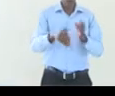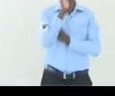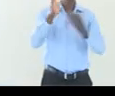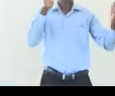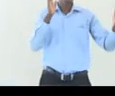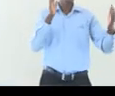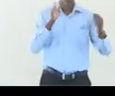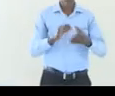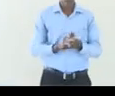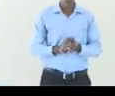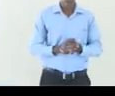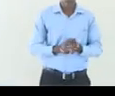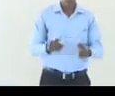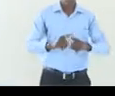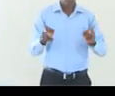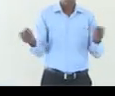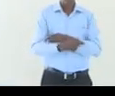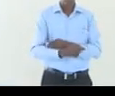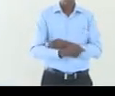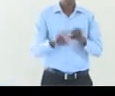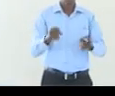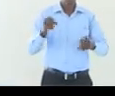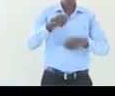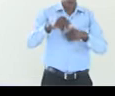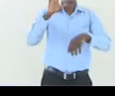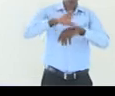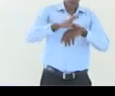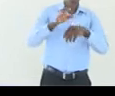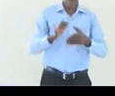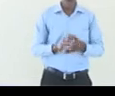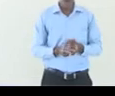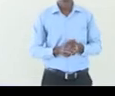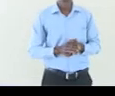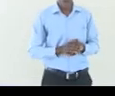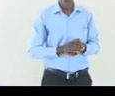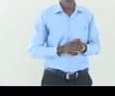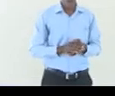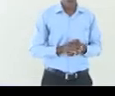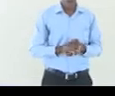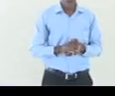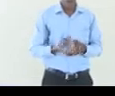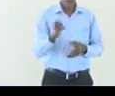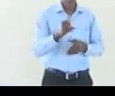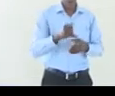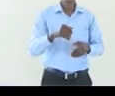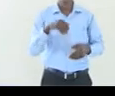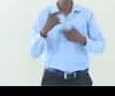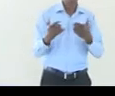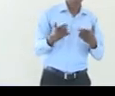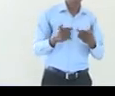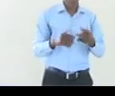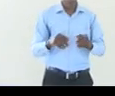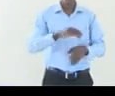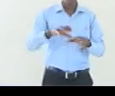God? But today, people are going to church, and in the presence of God, in the presence of God, in the church, they are doing this.